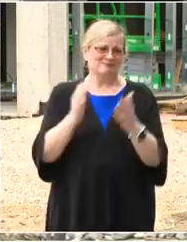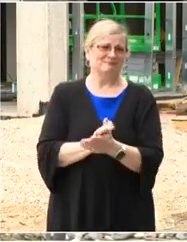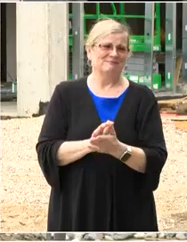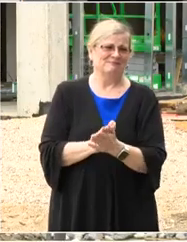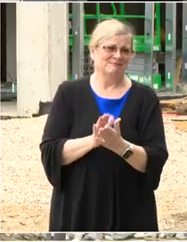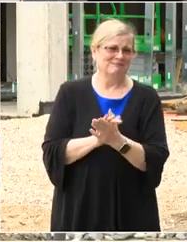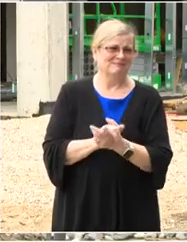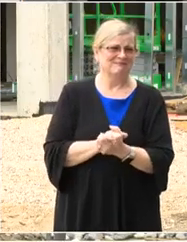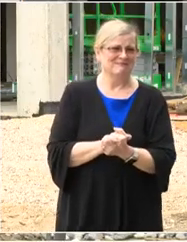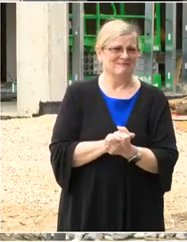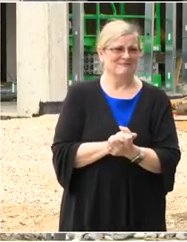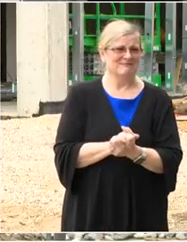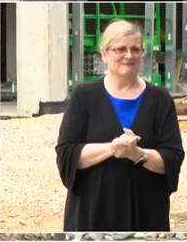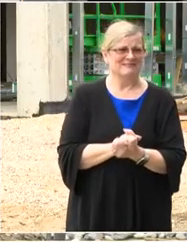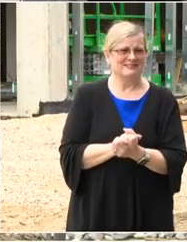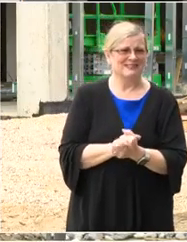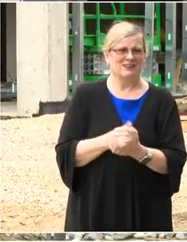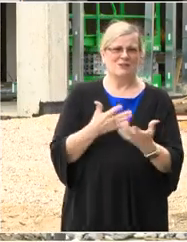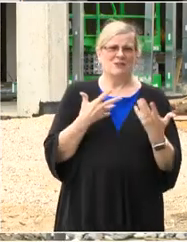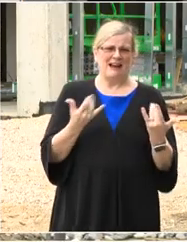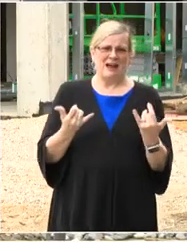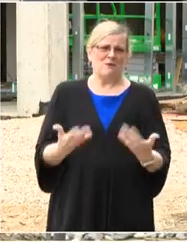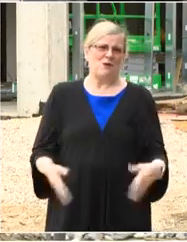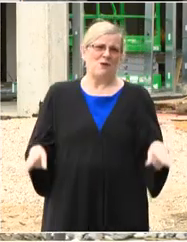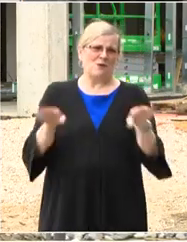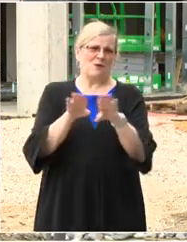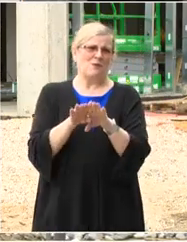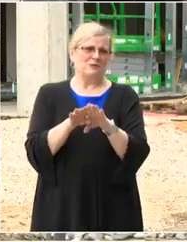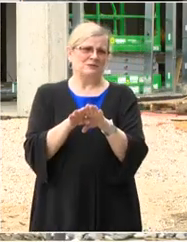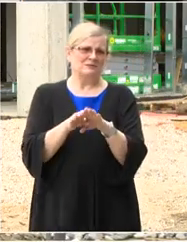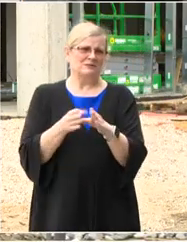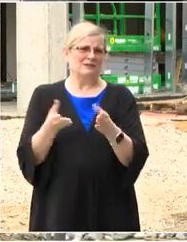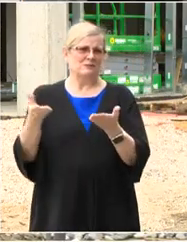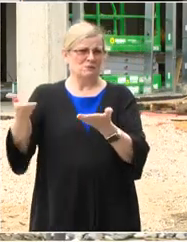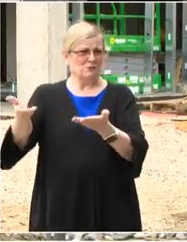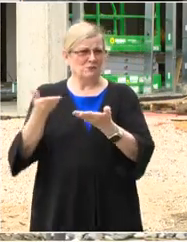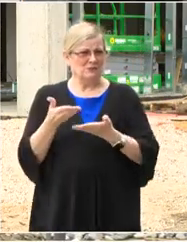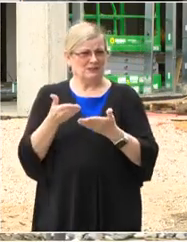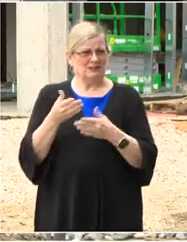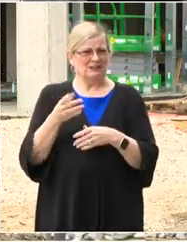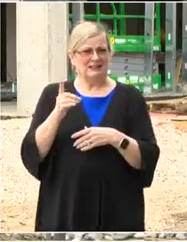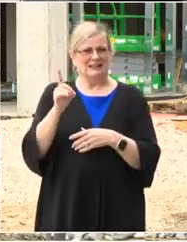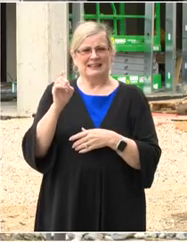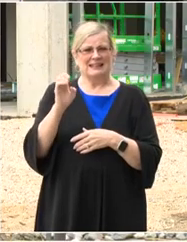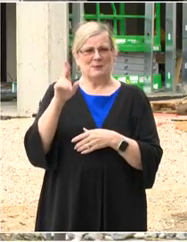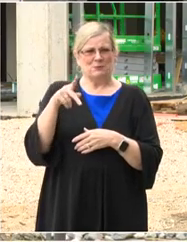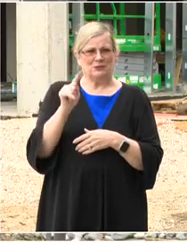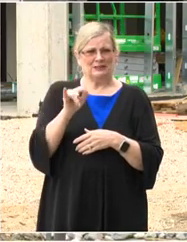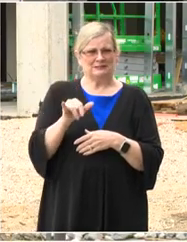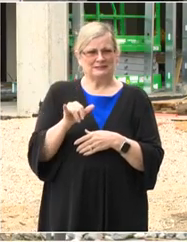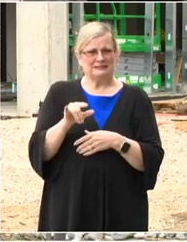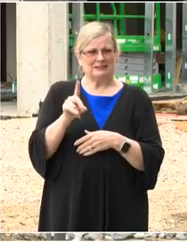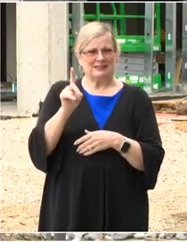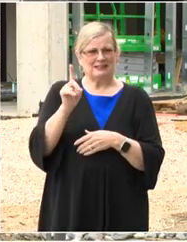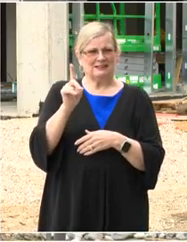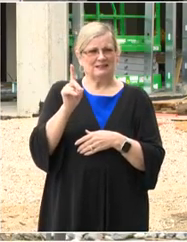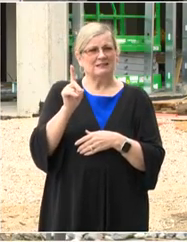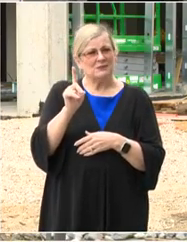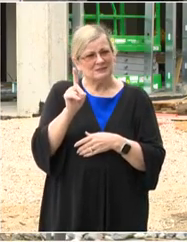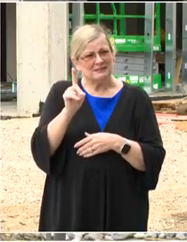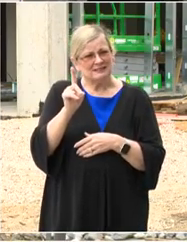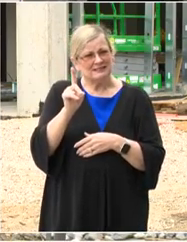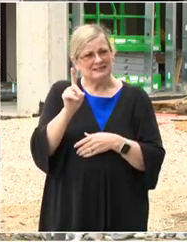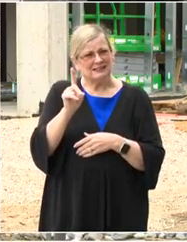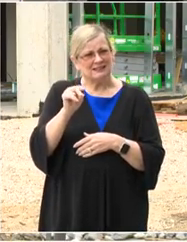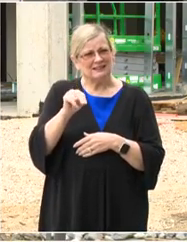And then, of course, I want to close out before I bring up Director Donaldson with just why we do this. So there was a study that the CFO